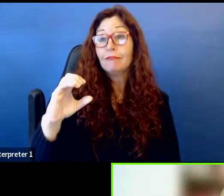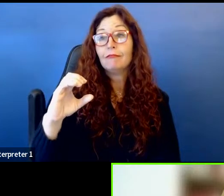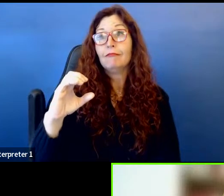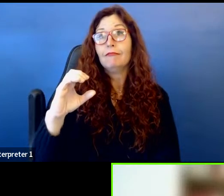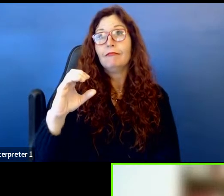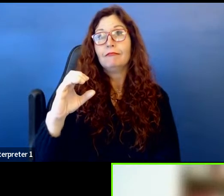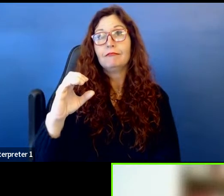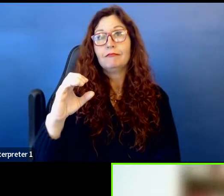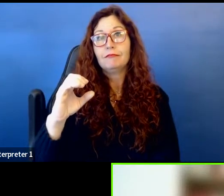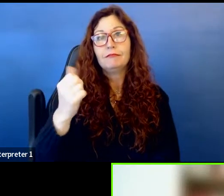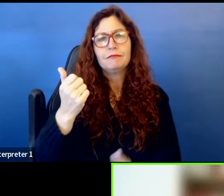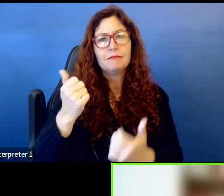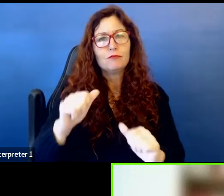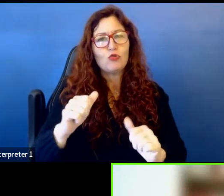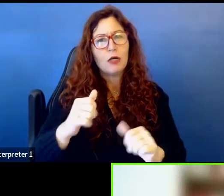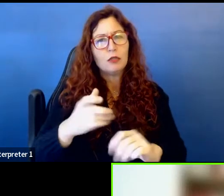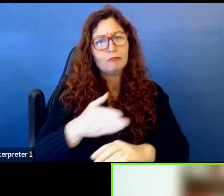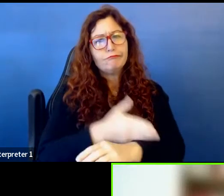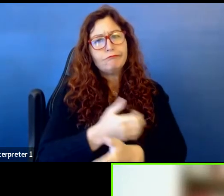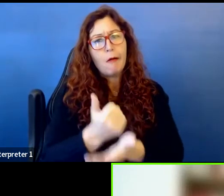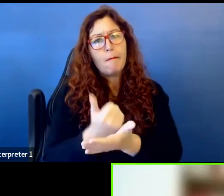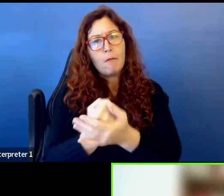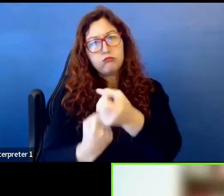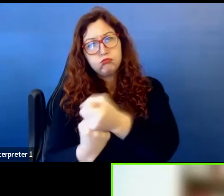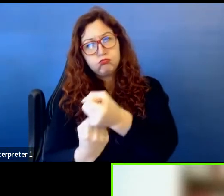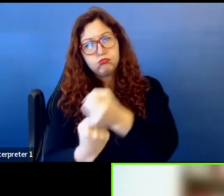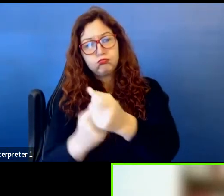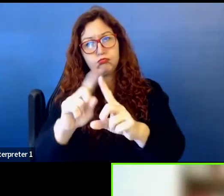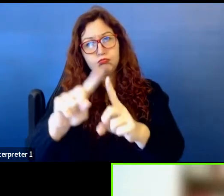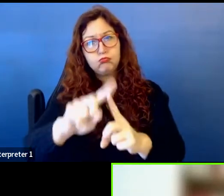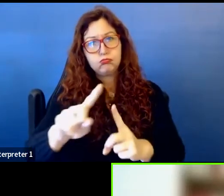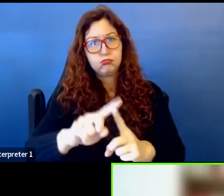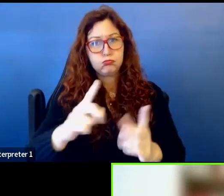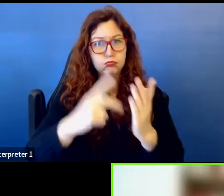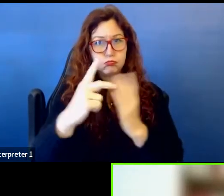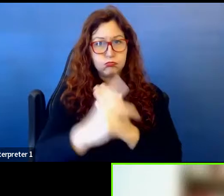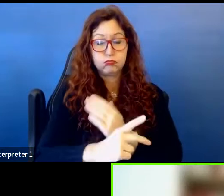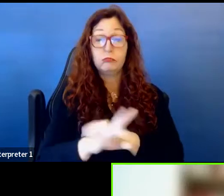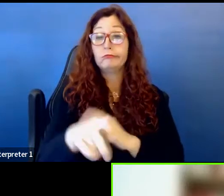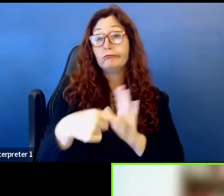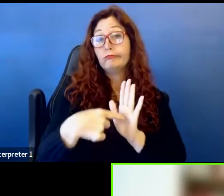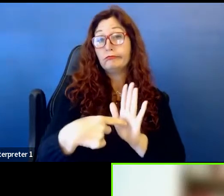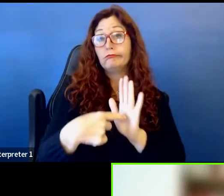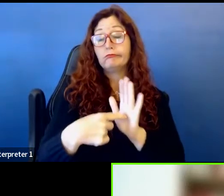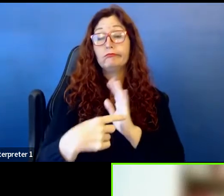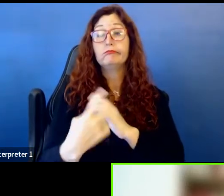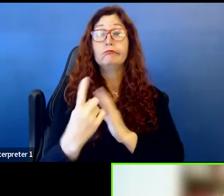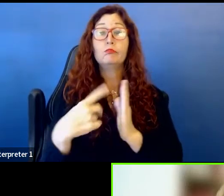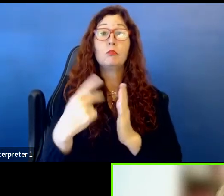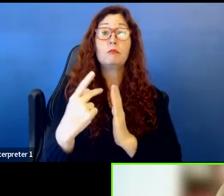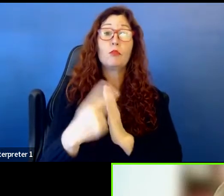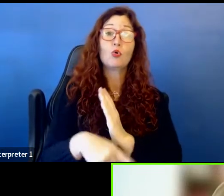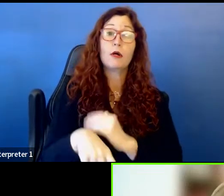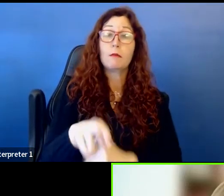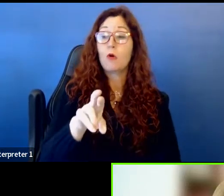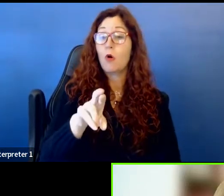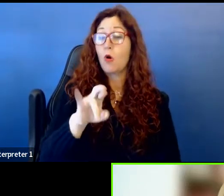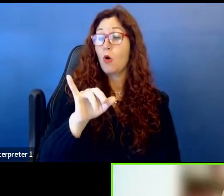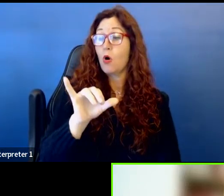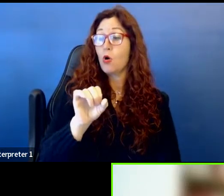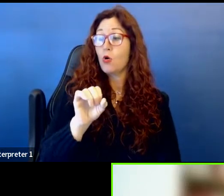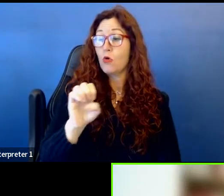programs such as rise up from washington dc which is a from washington from washington in